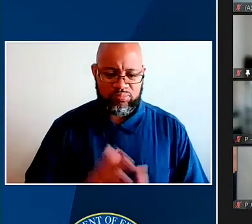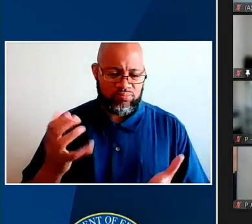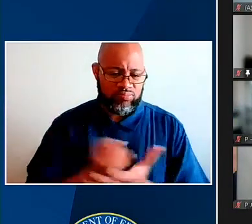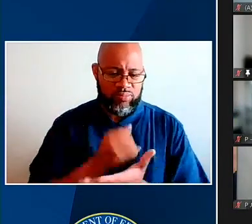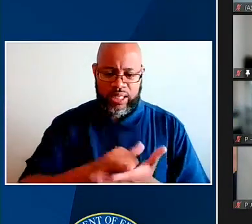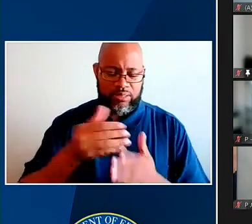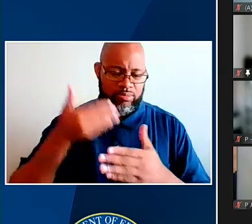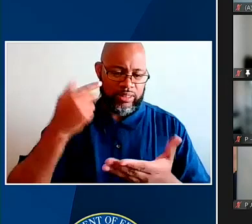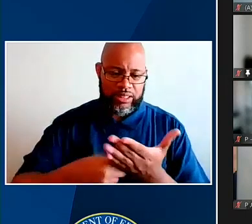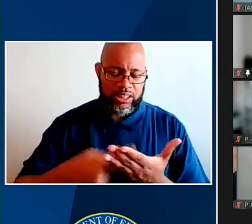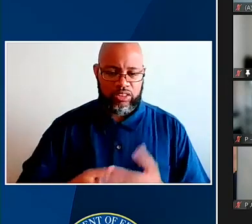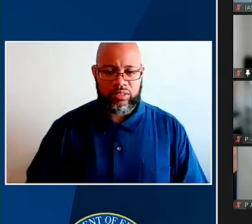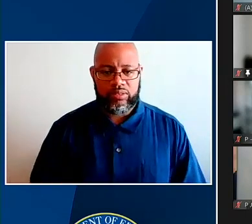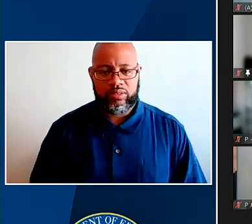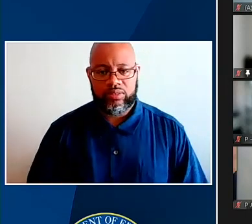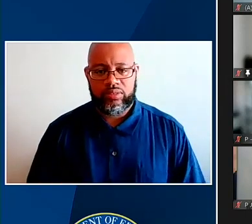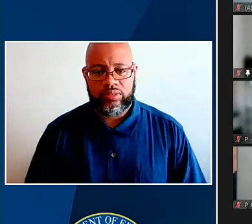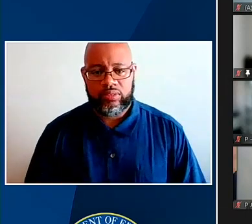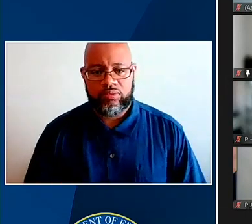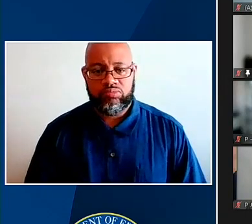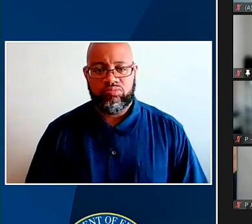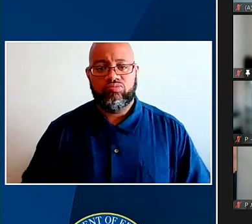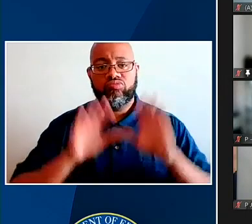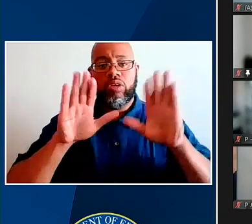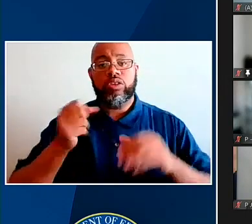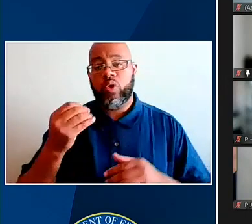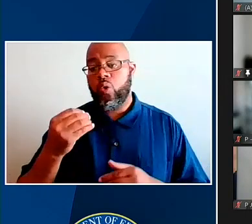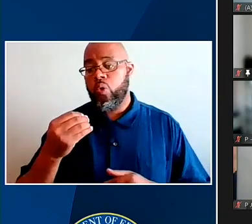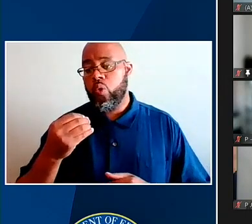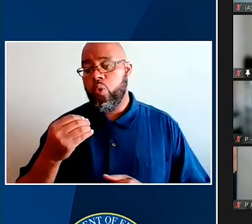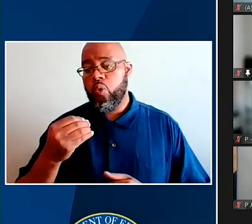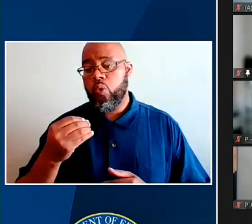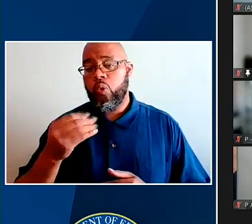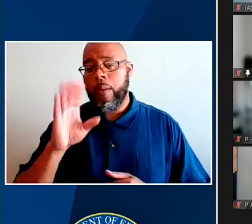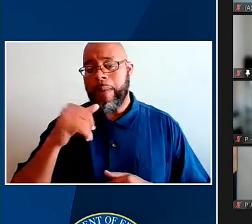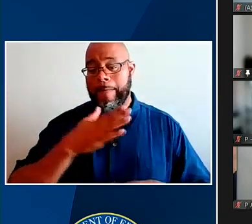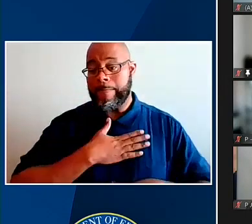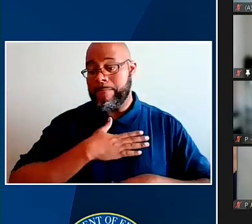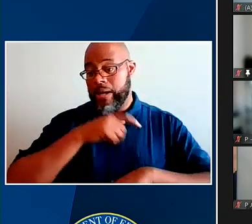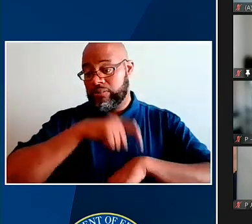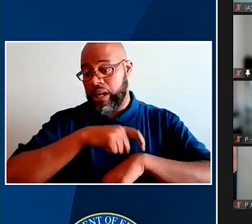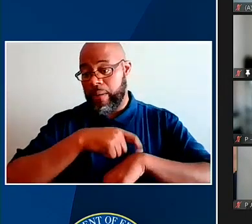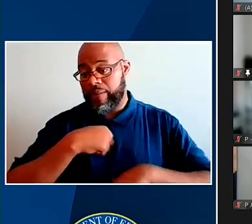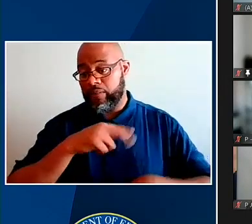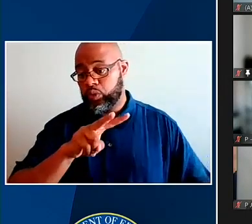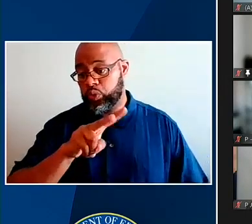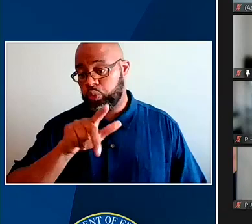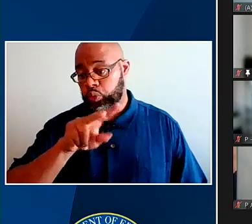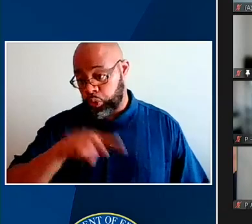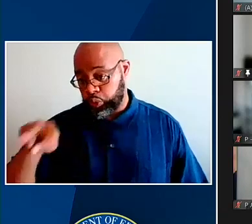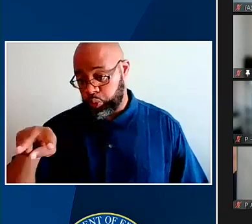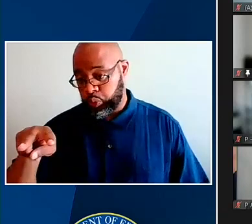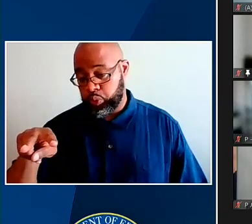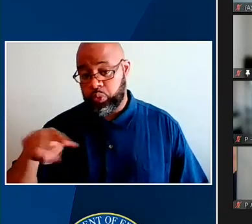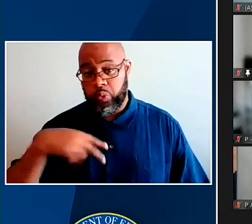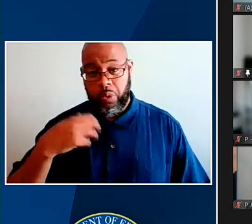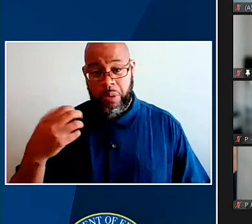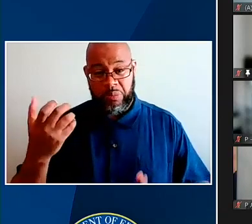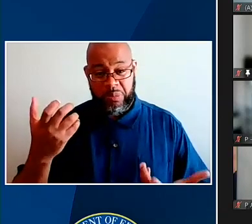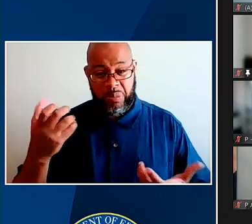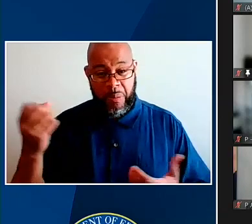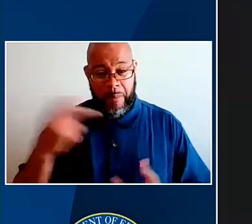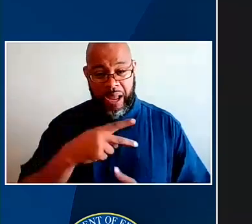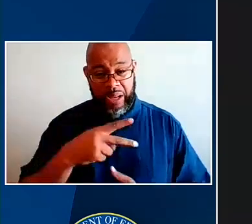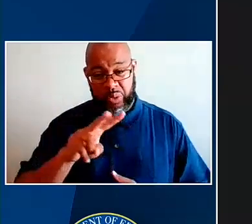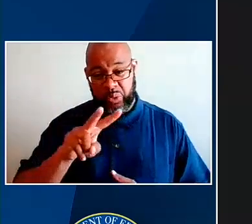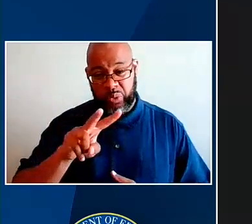previous discussion. Great. So by my watch, I have 2:22. Do we want to endeavor to be back at